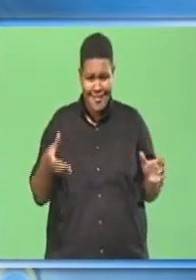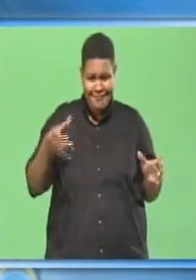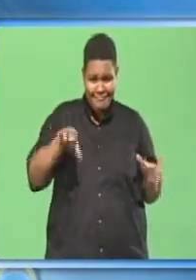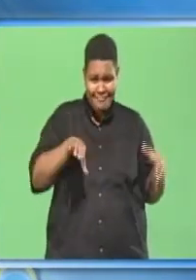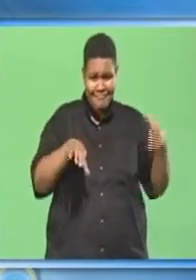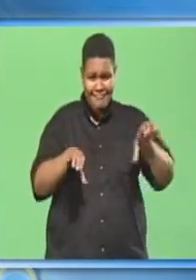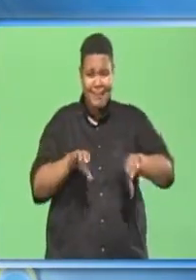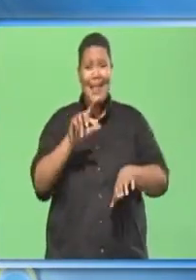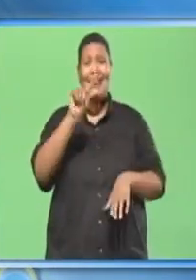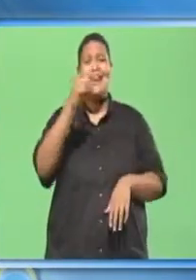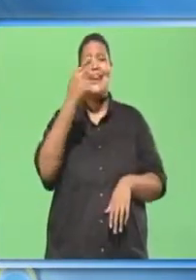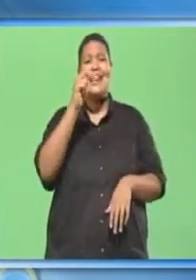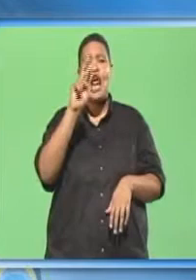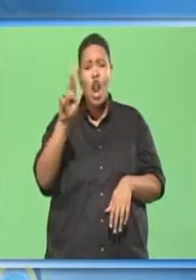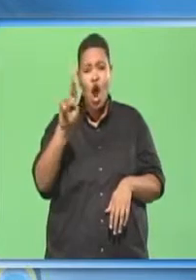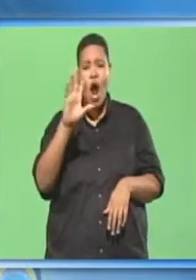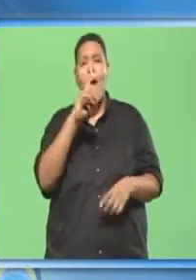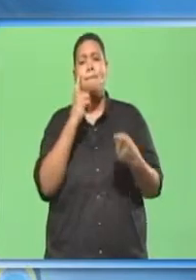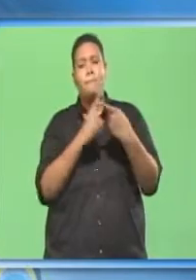thinner.